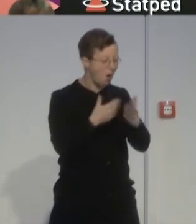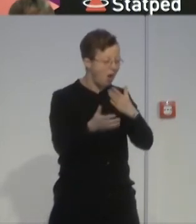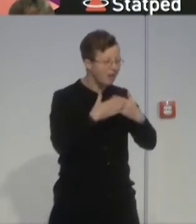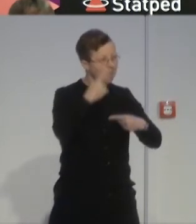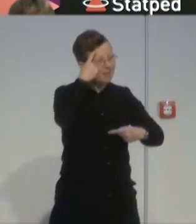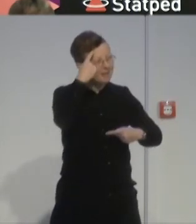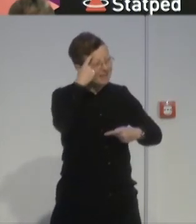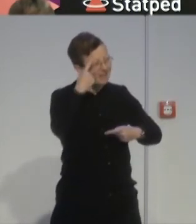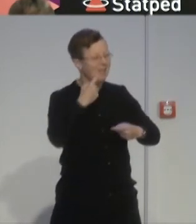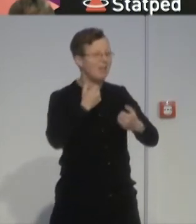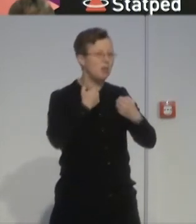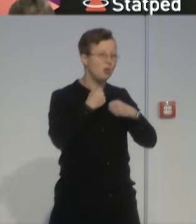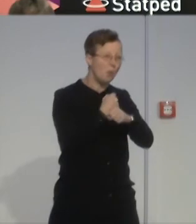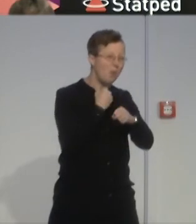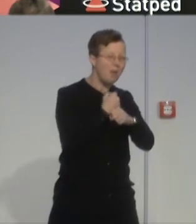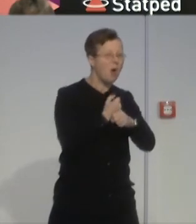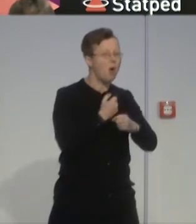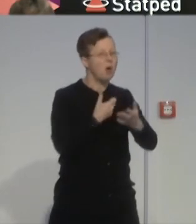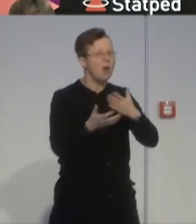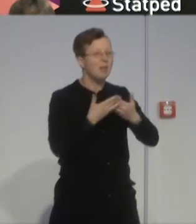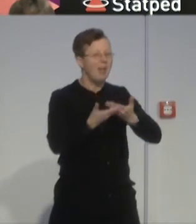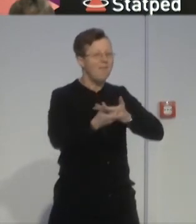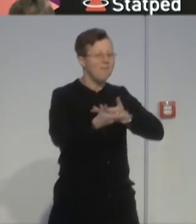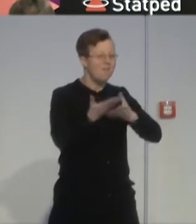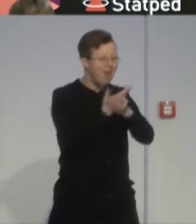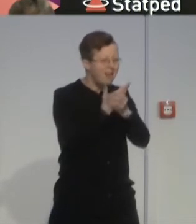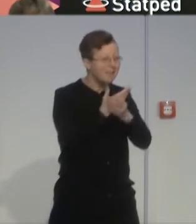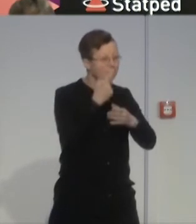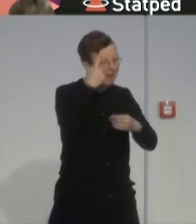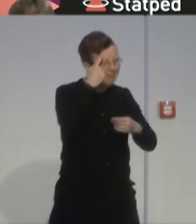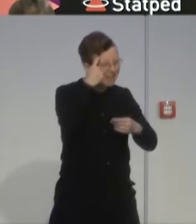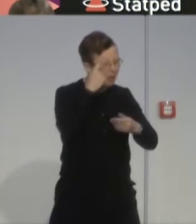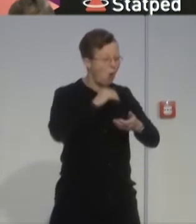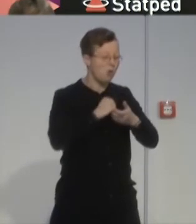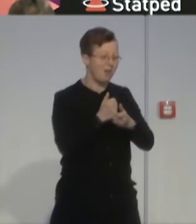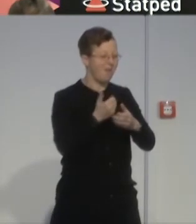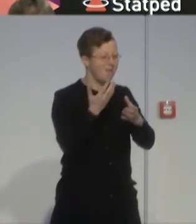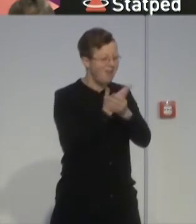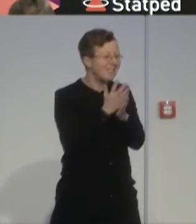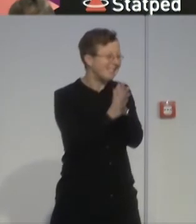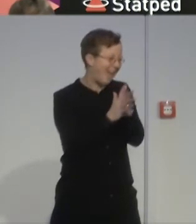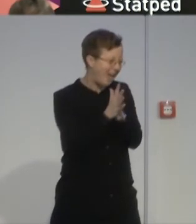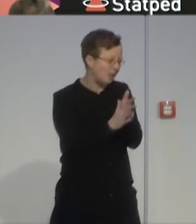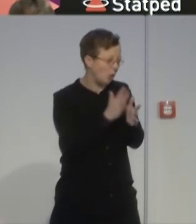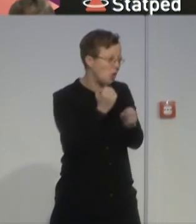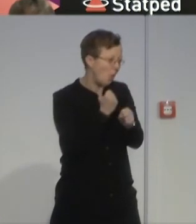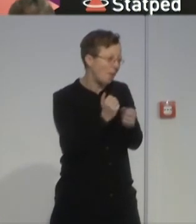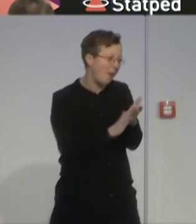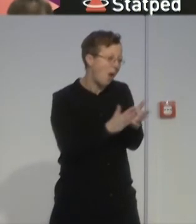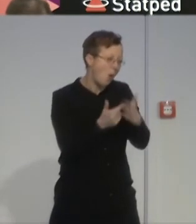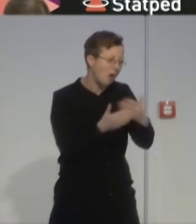engaged in making shared meaning, as in engaged in making shared signs.